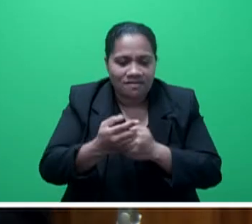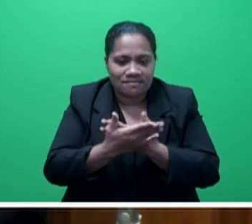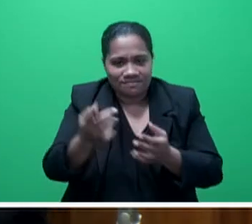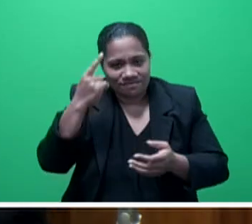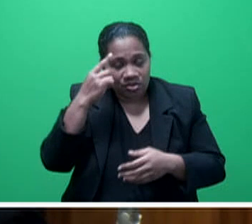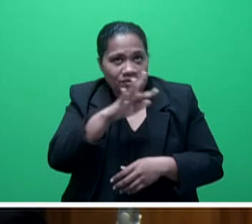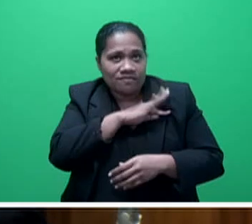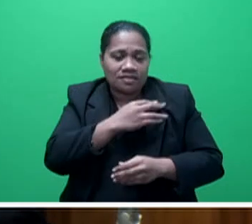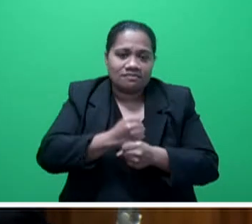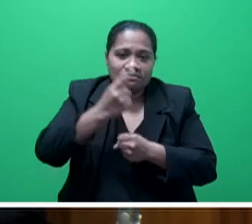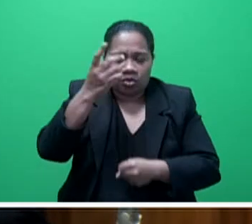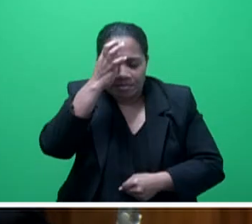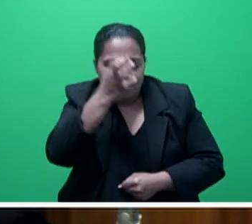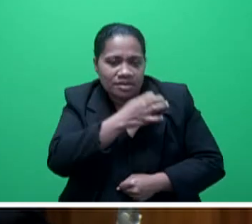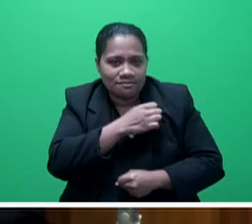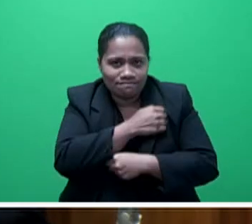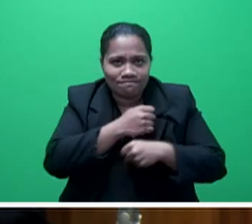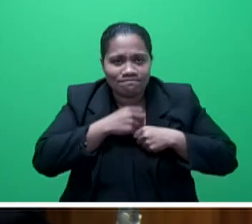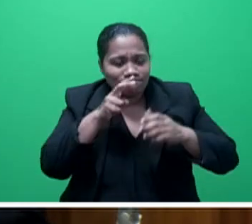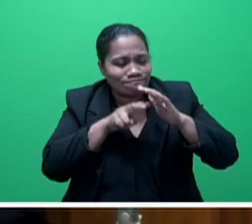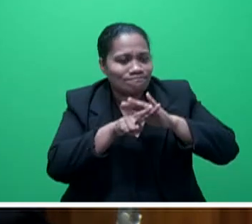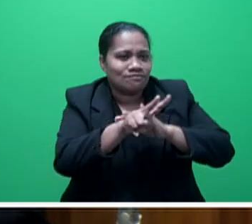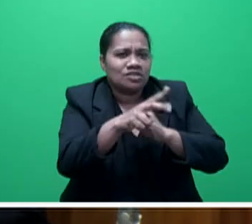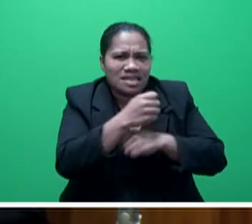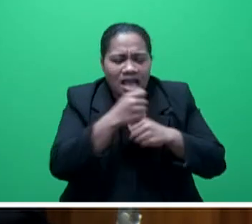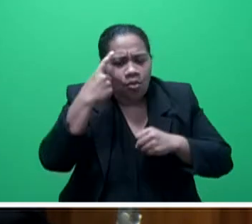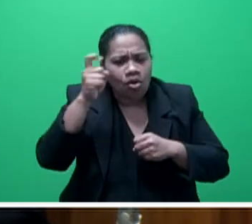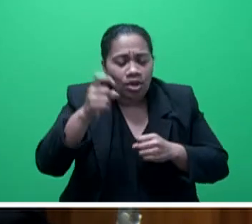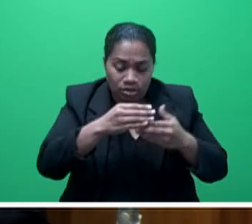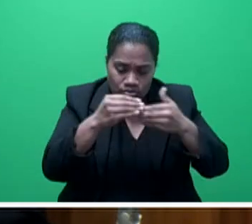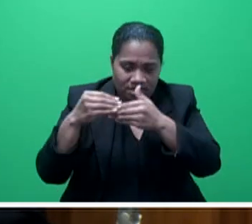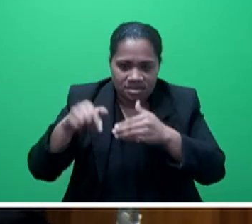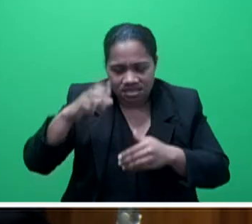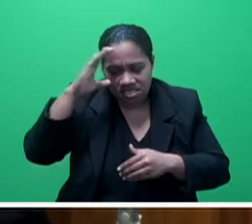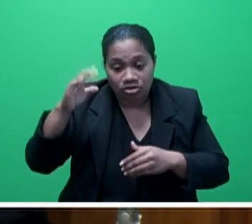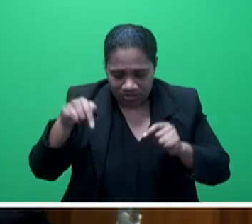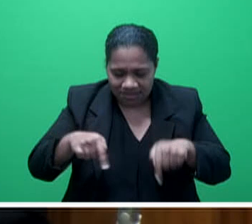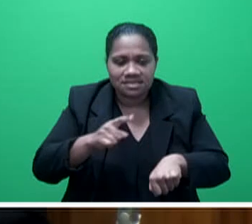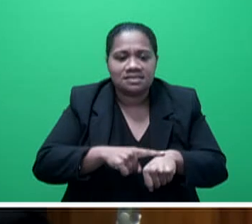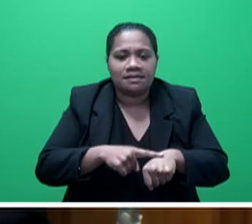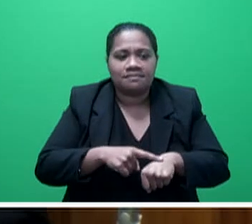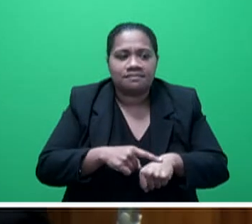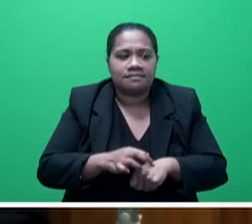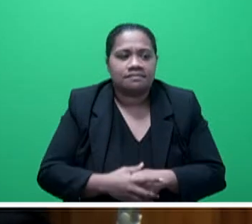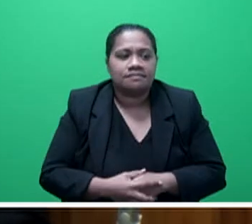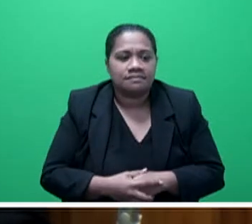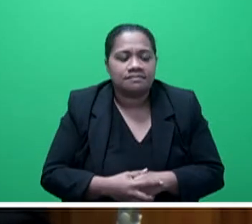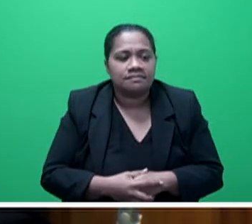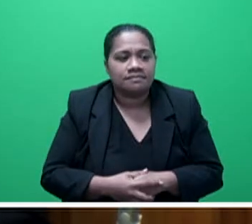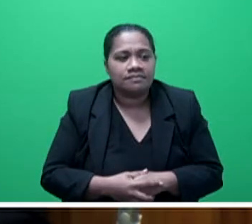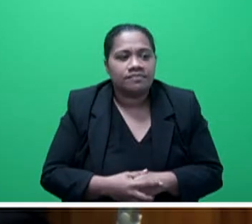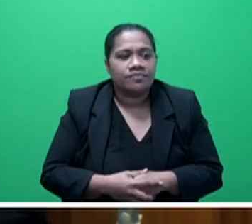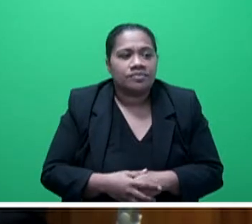God and believe in our vision and our calling to lead this country in this time. We choose not to twiddle our thumbs and bite